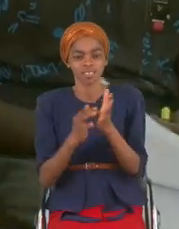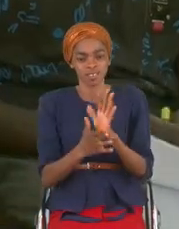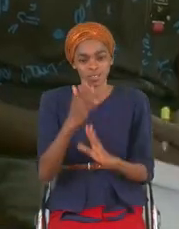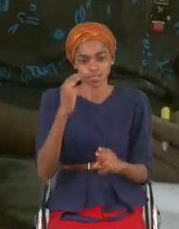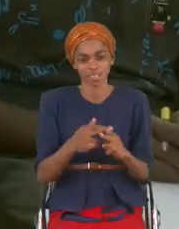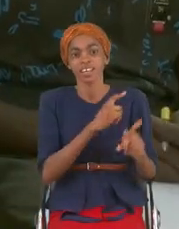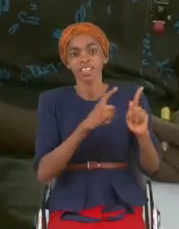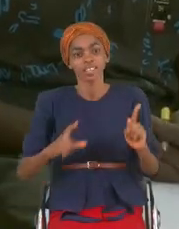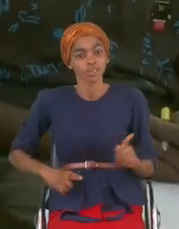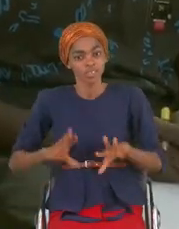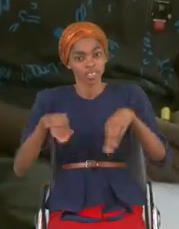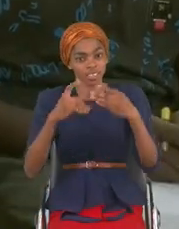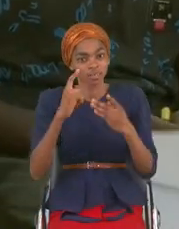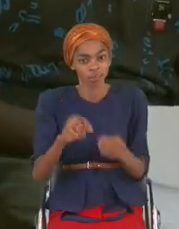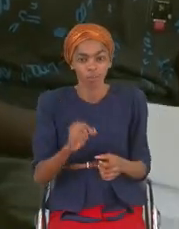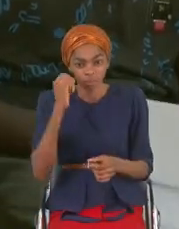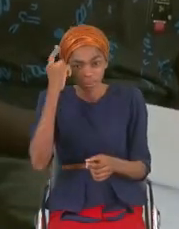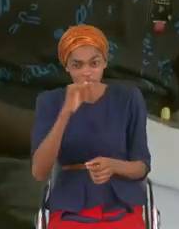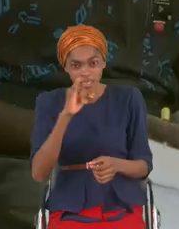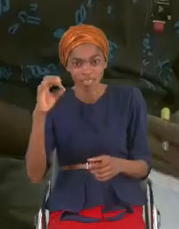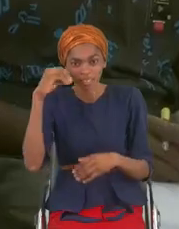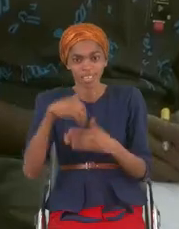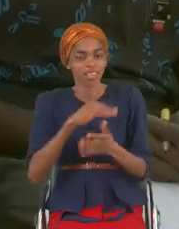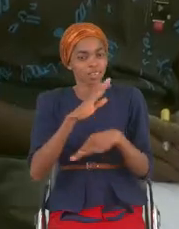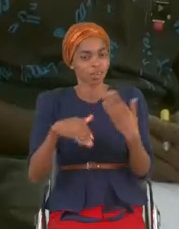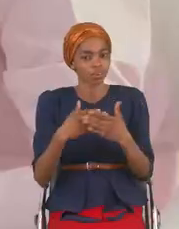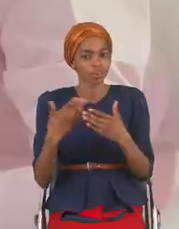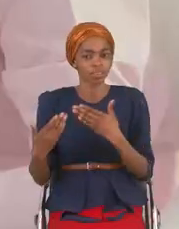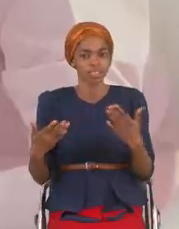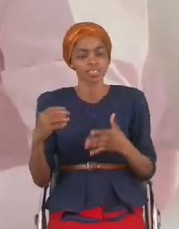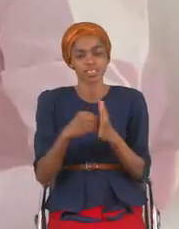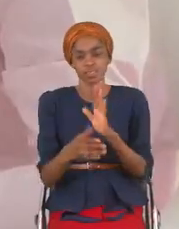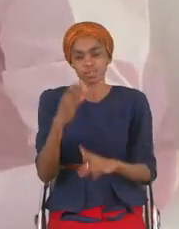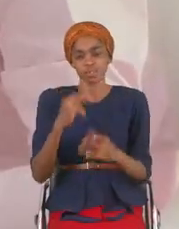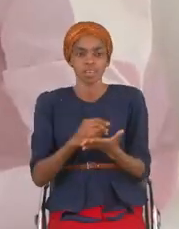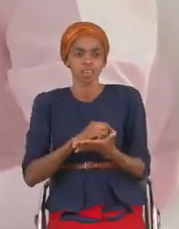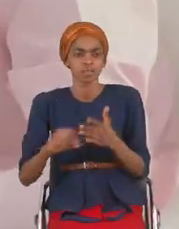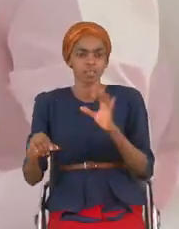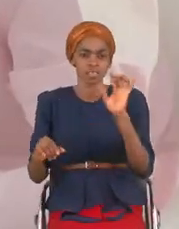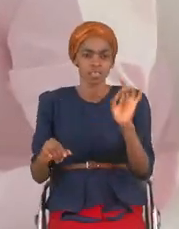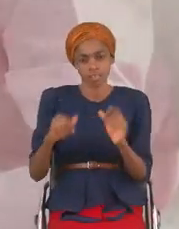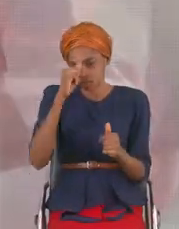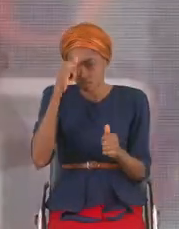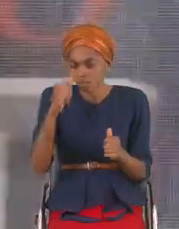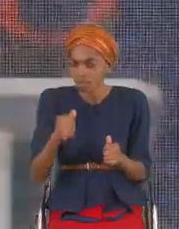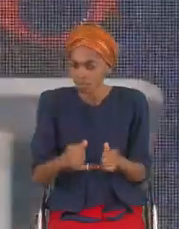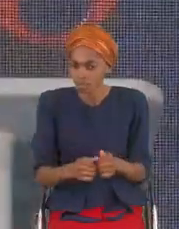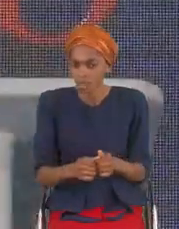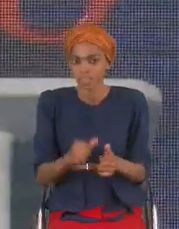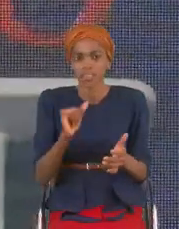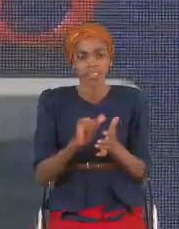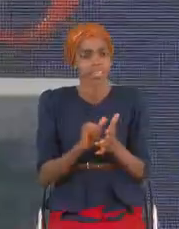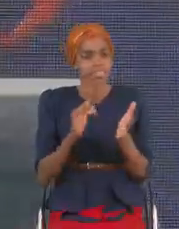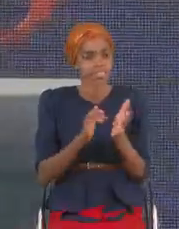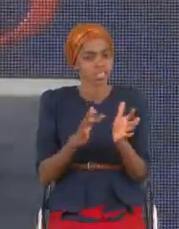Lord give you understanding in all things. Verse 8, remember that